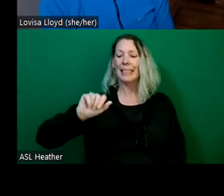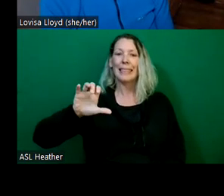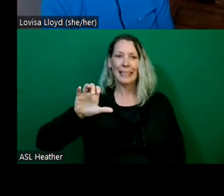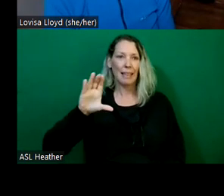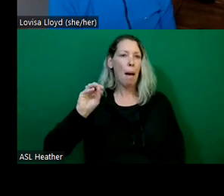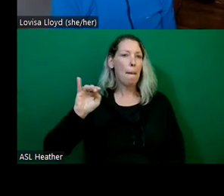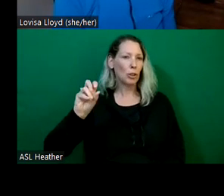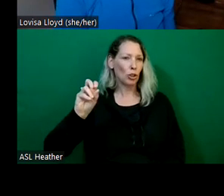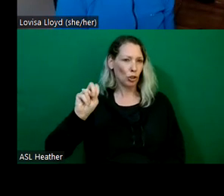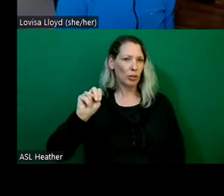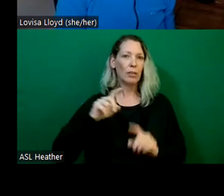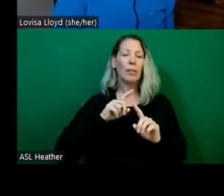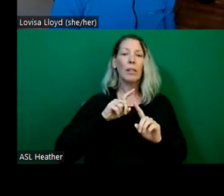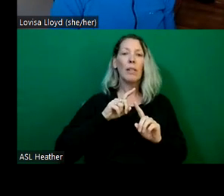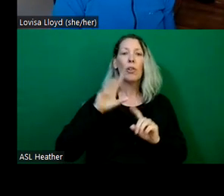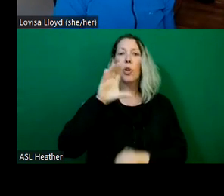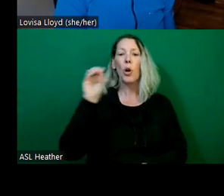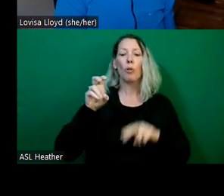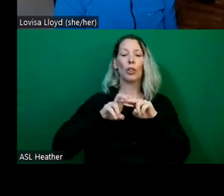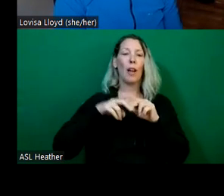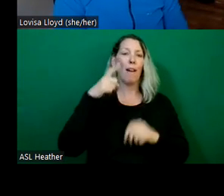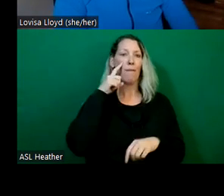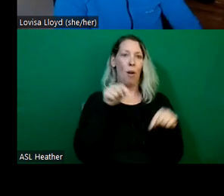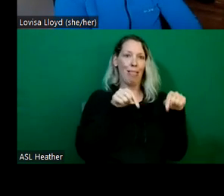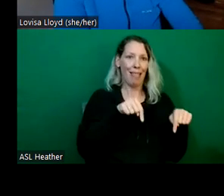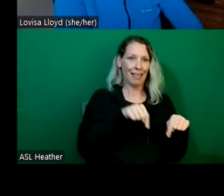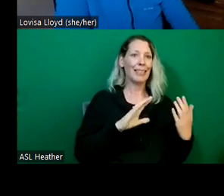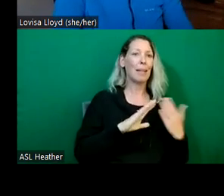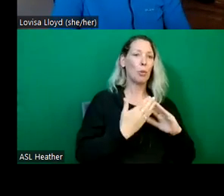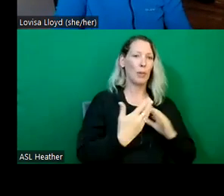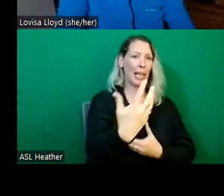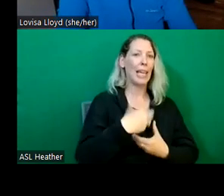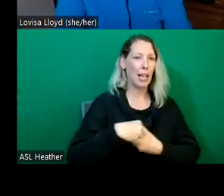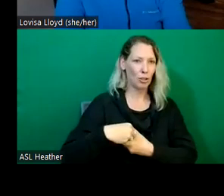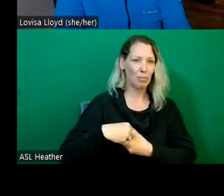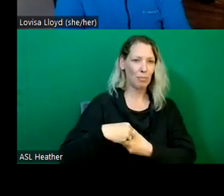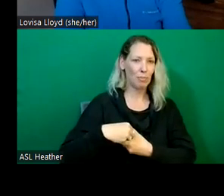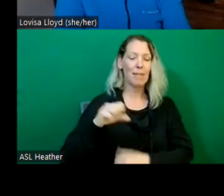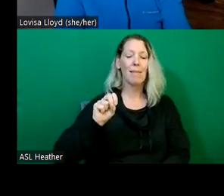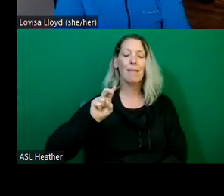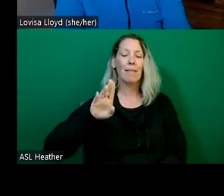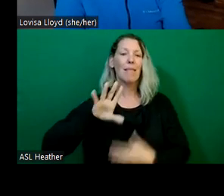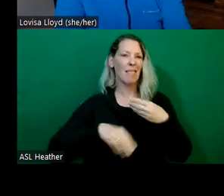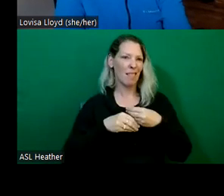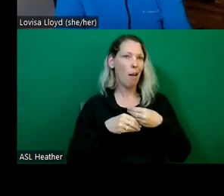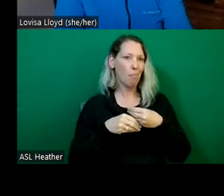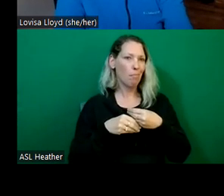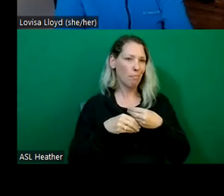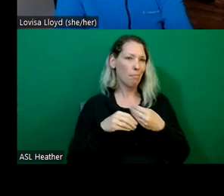Commission, but the co-chair for this community engagement subcommittee.